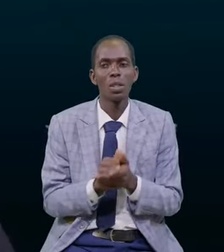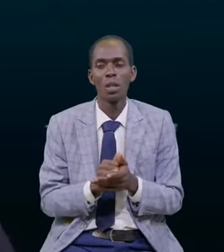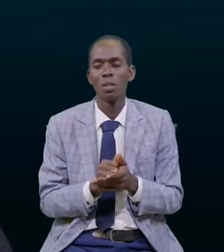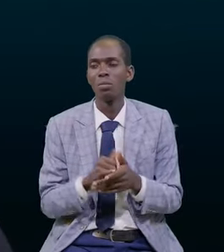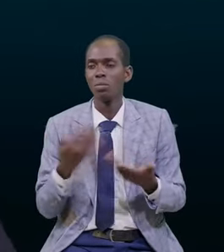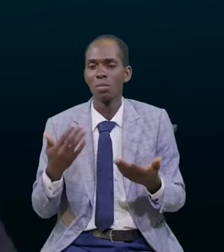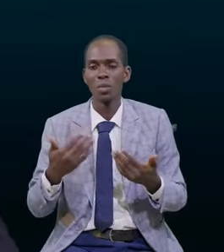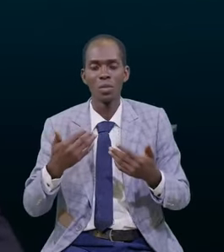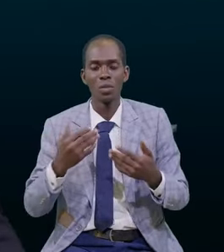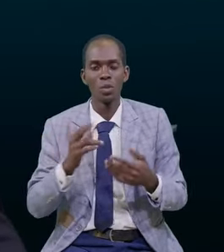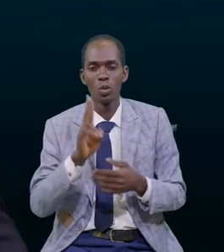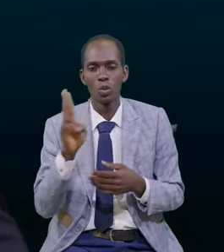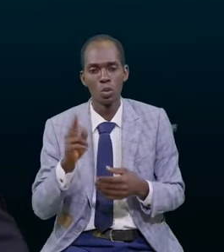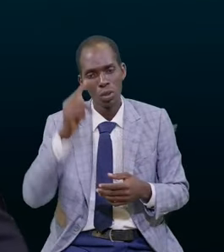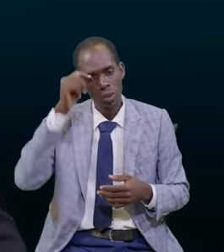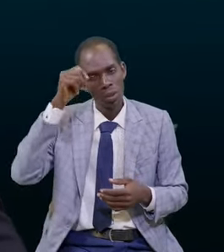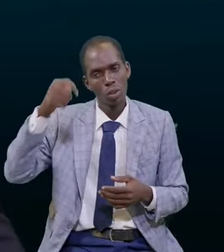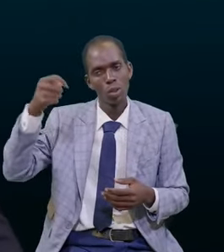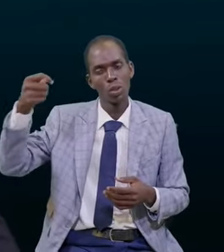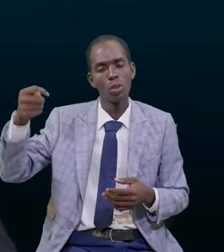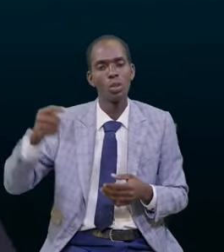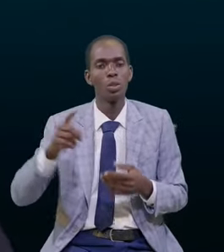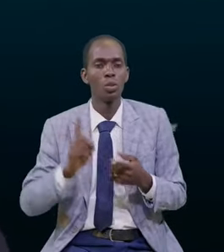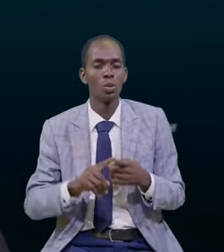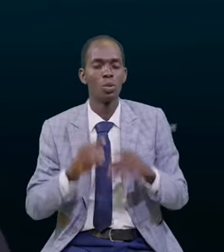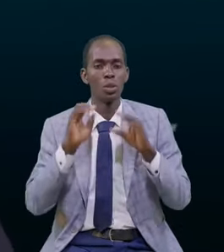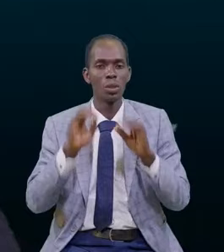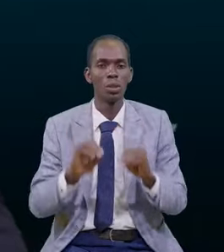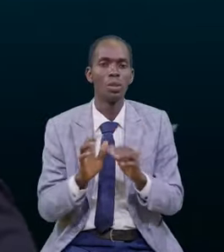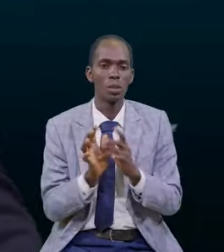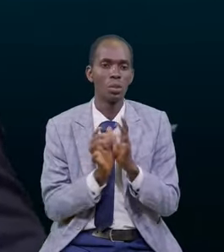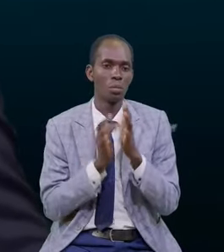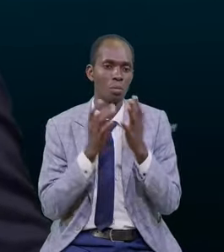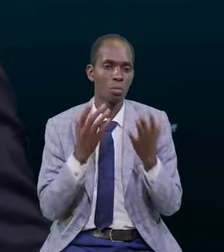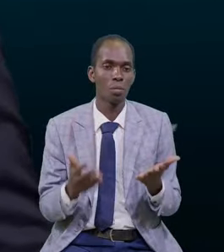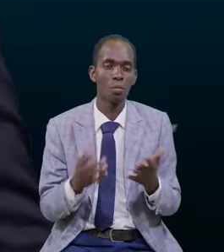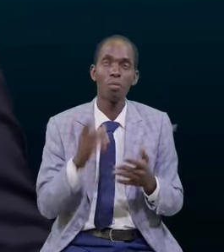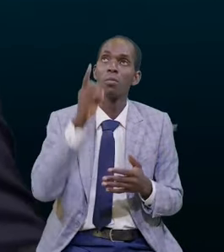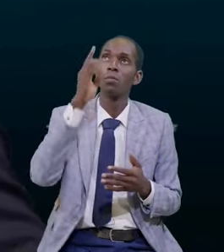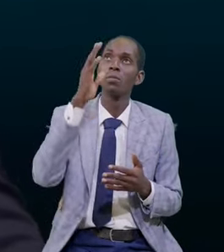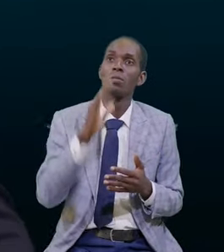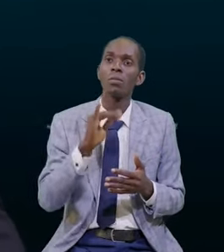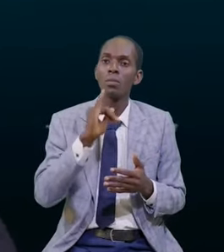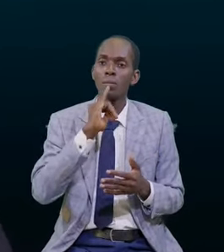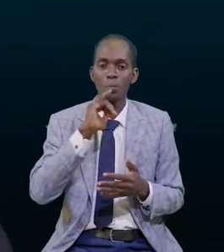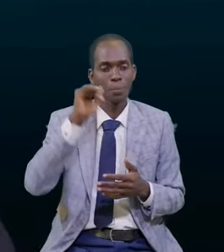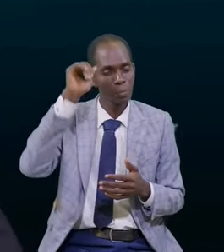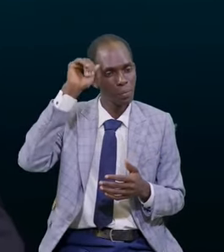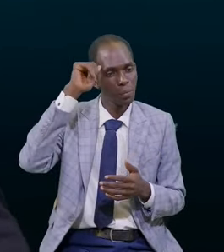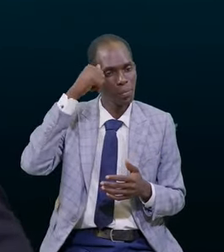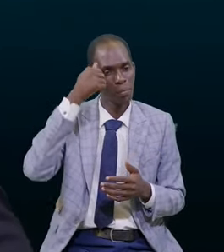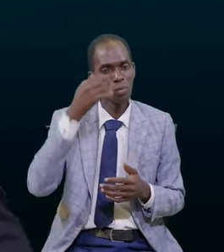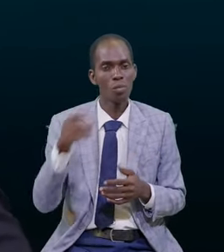anyhow and then God will still take them to Heaven no God is demanding of us steadfastness that will follow